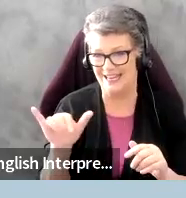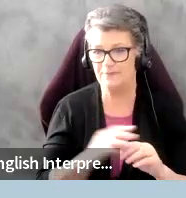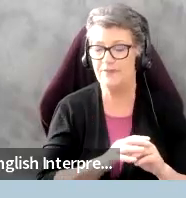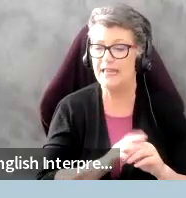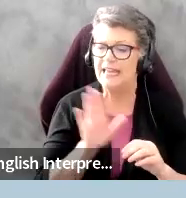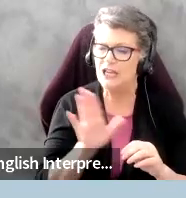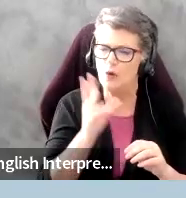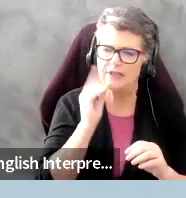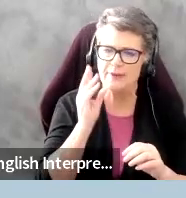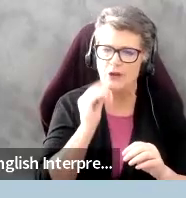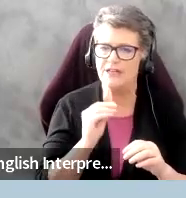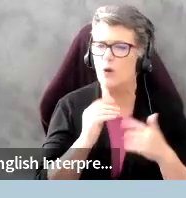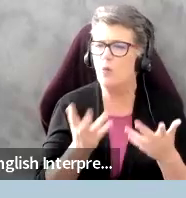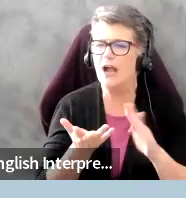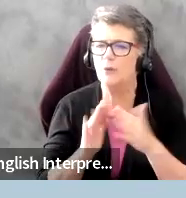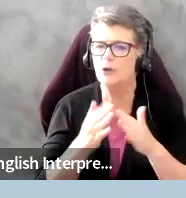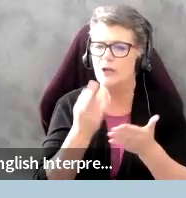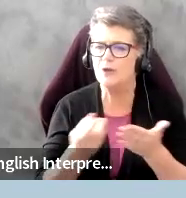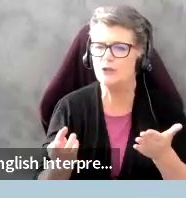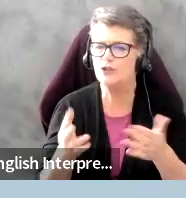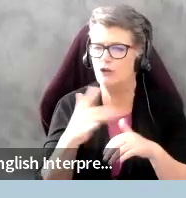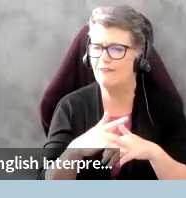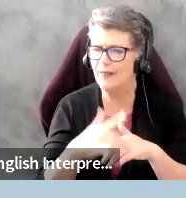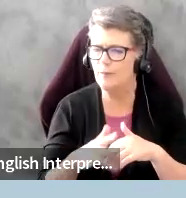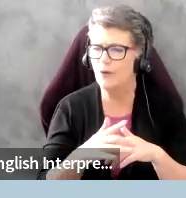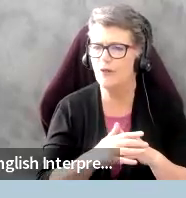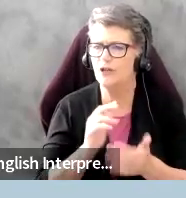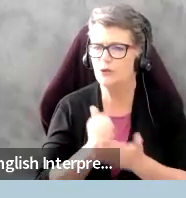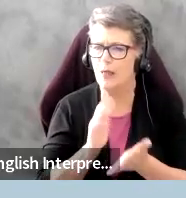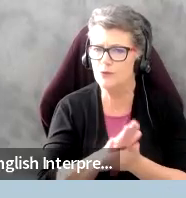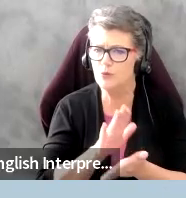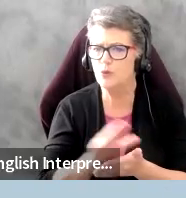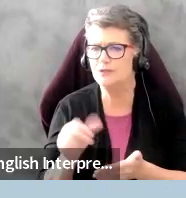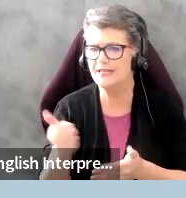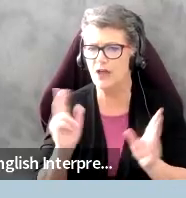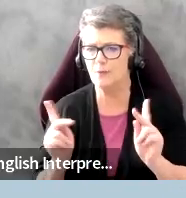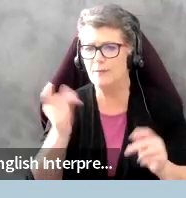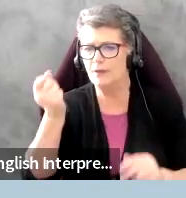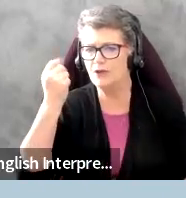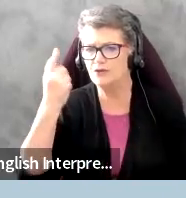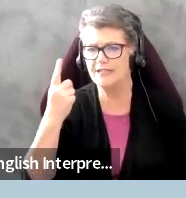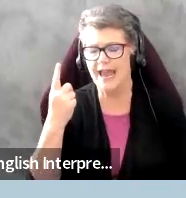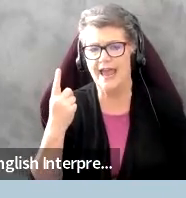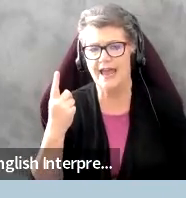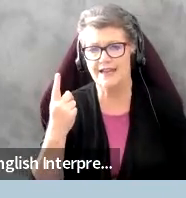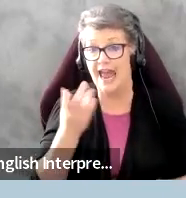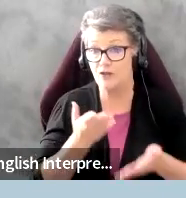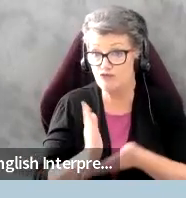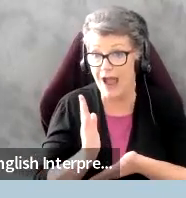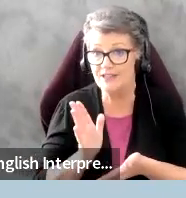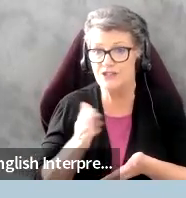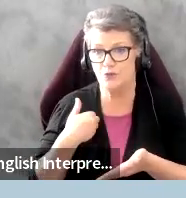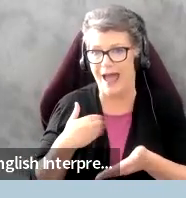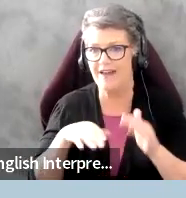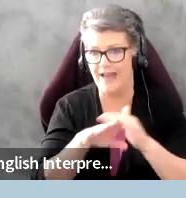your experience, what community resources are available to help schools and others understand the importance and right to have